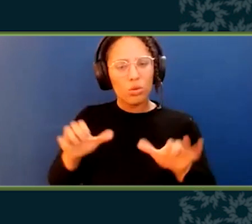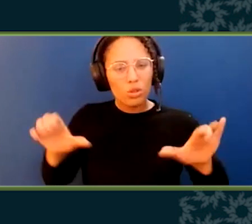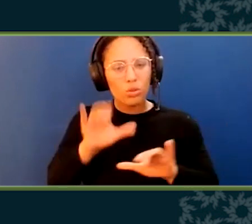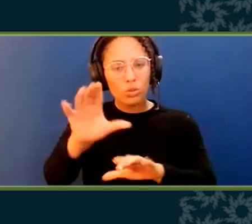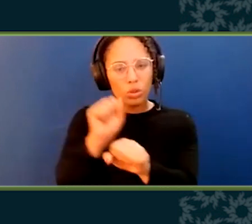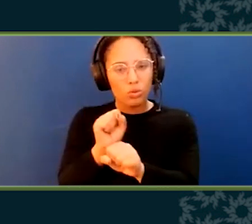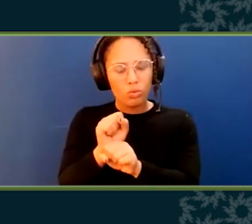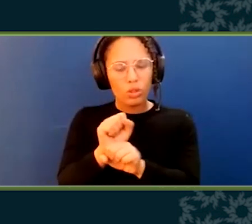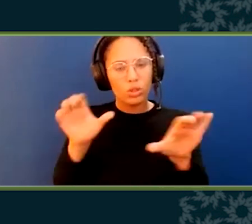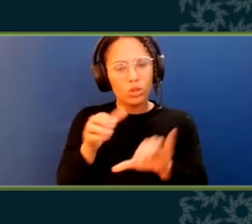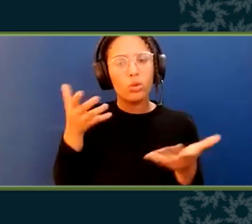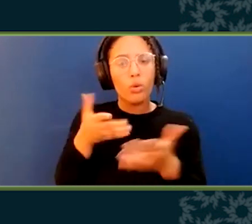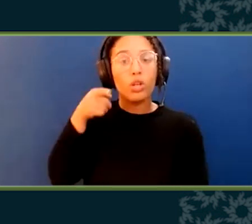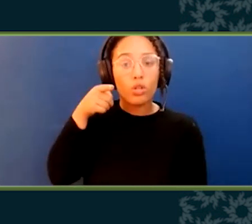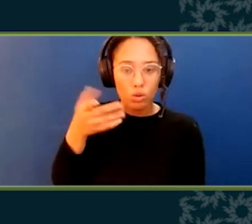work on.